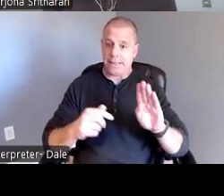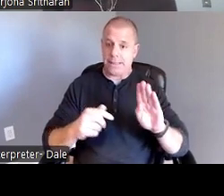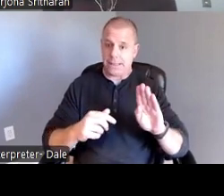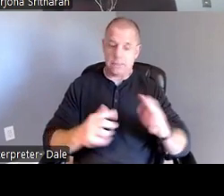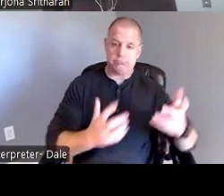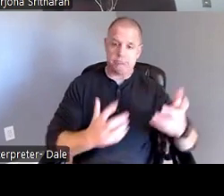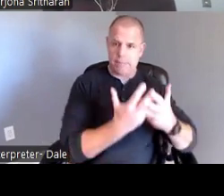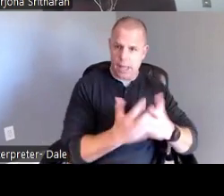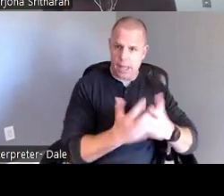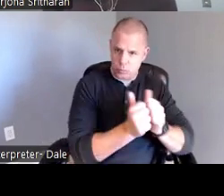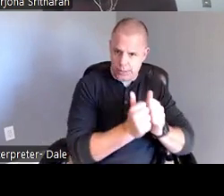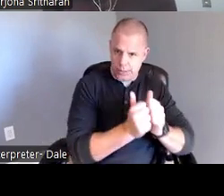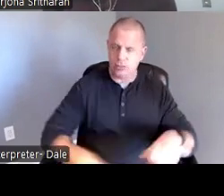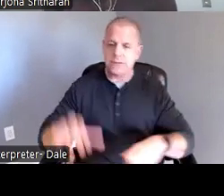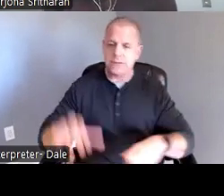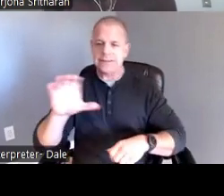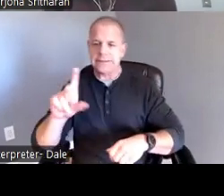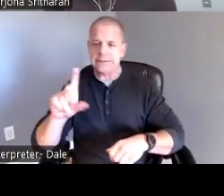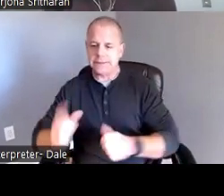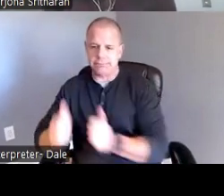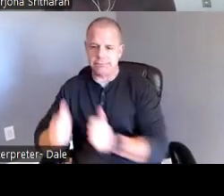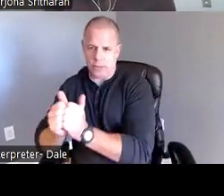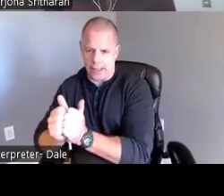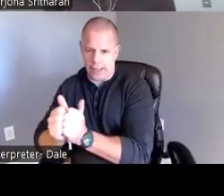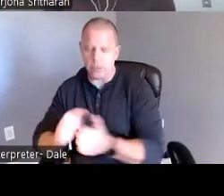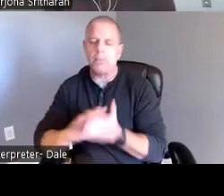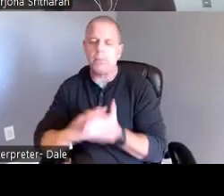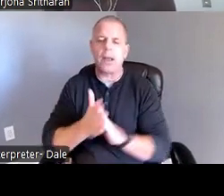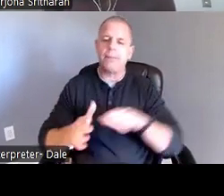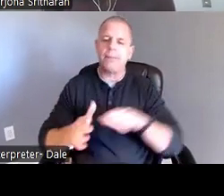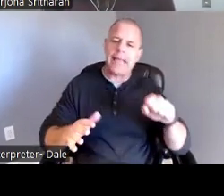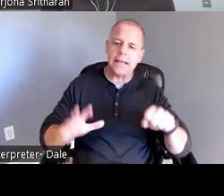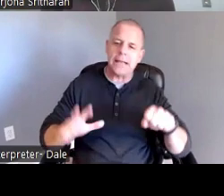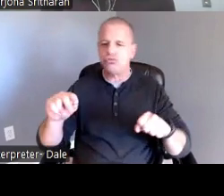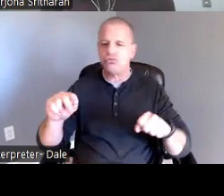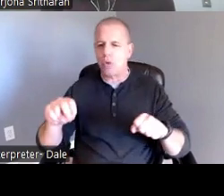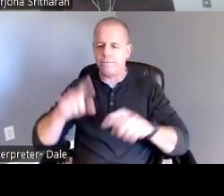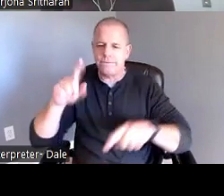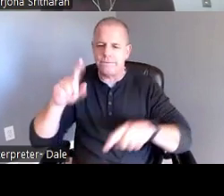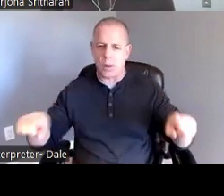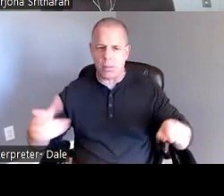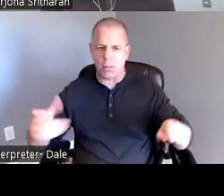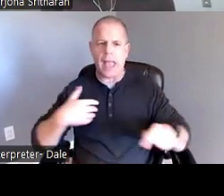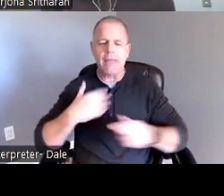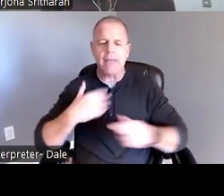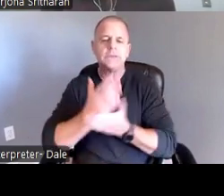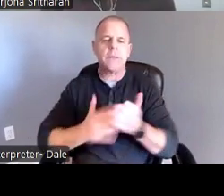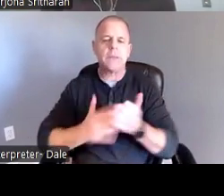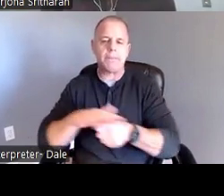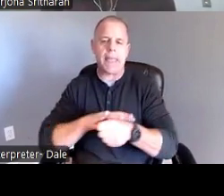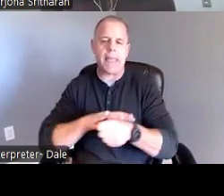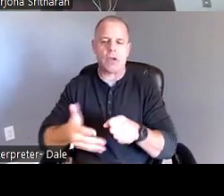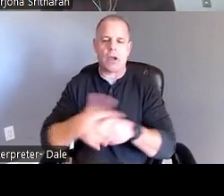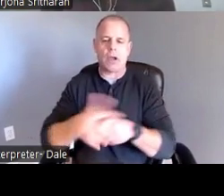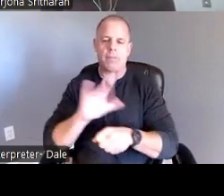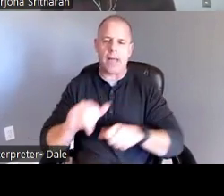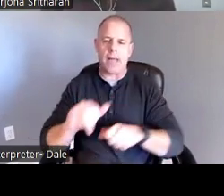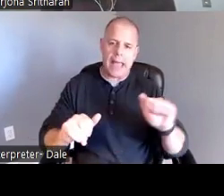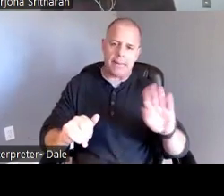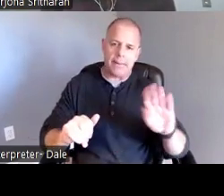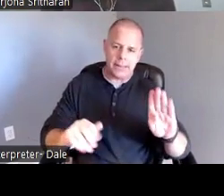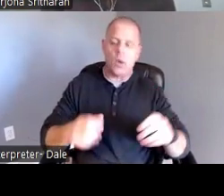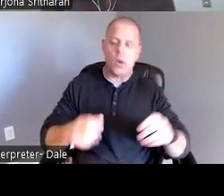D into yes or no variables, corresponding to having at least some area covered by A or B or by C or